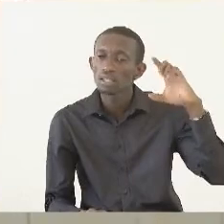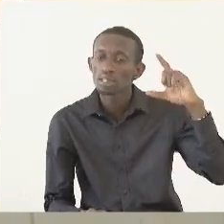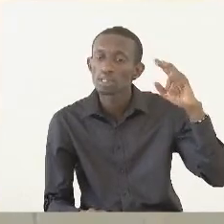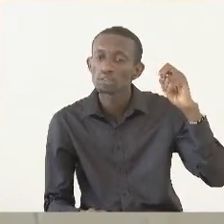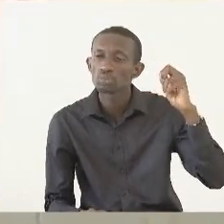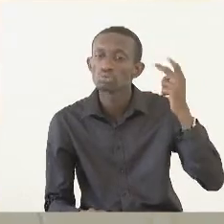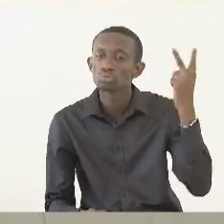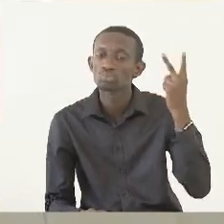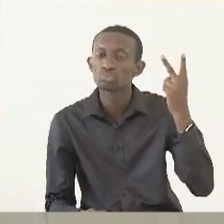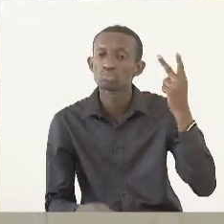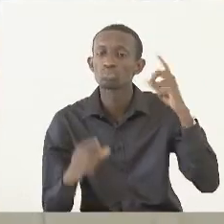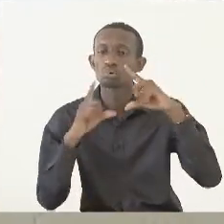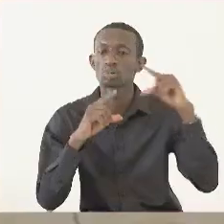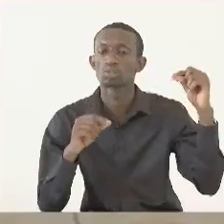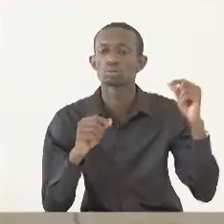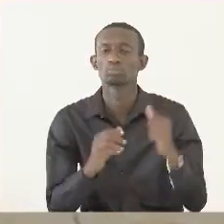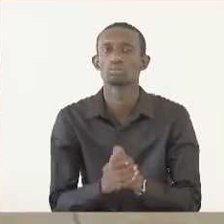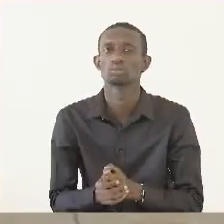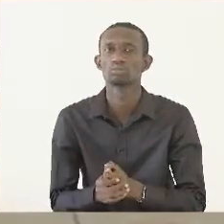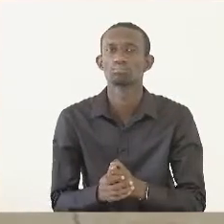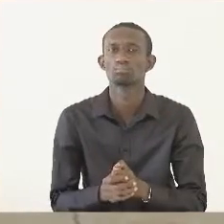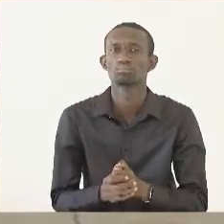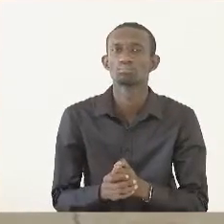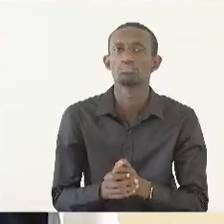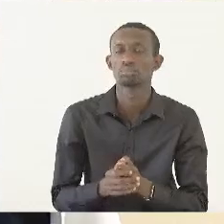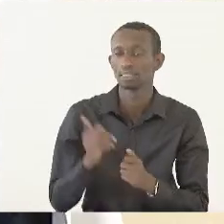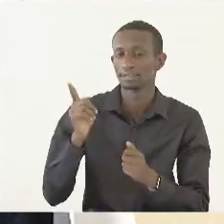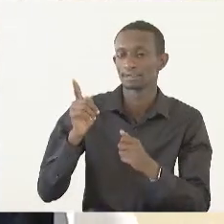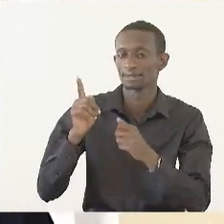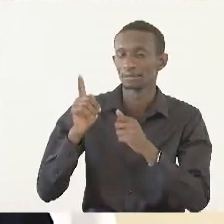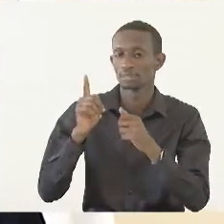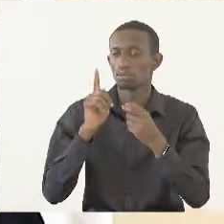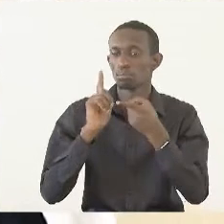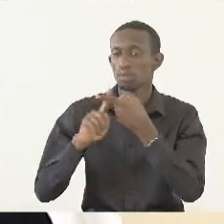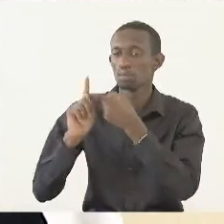hydrogen. This is positive inductive effect. Positive